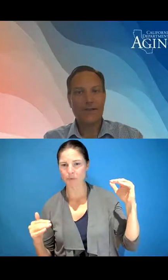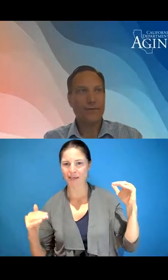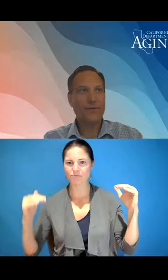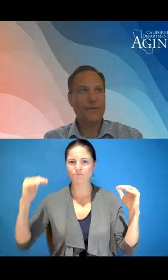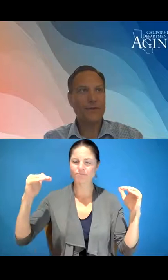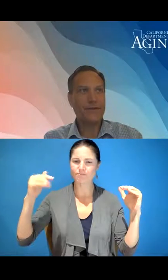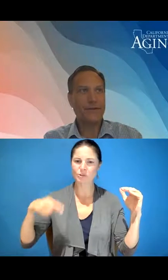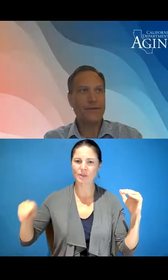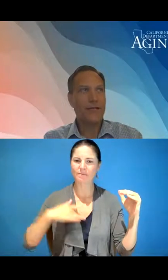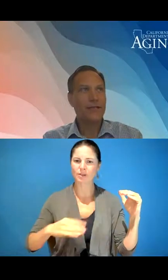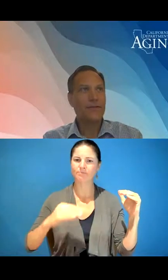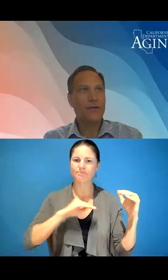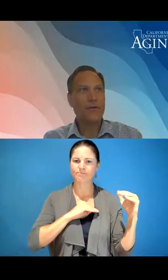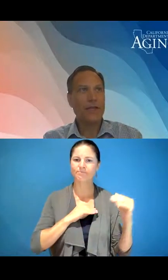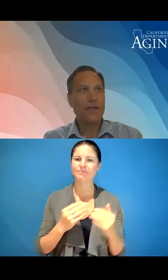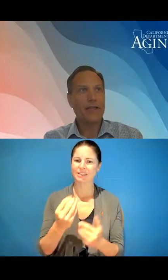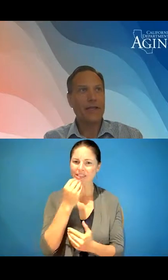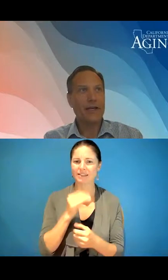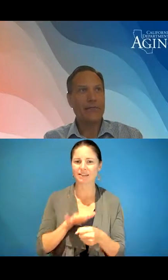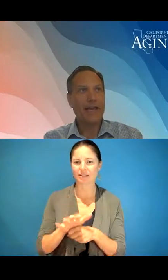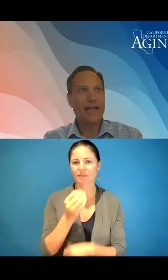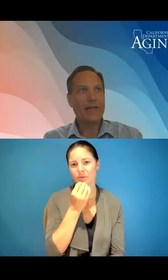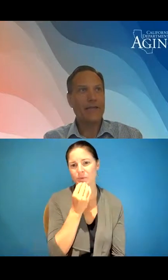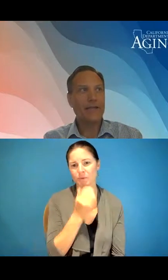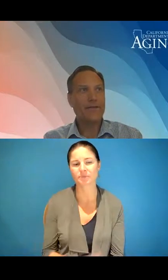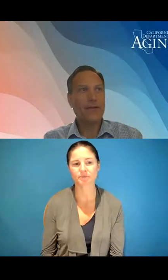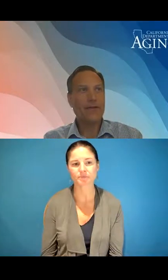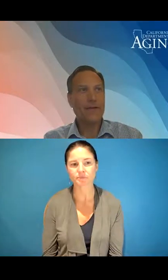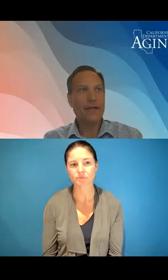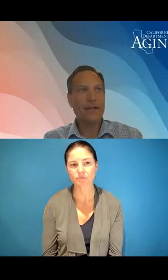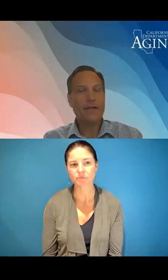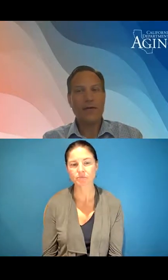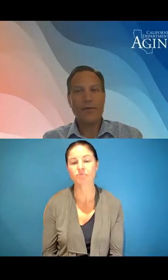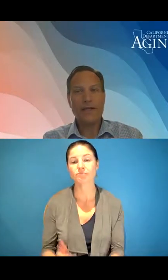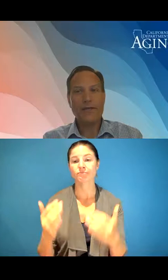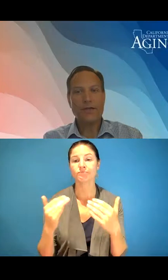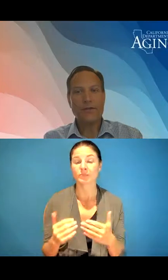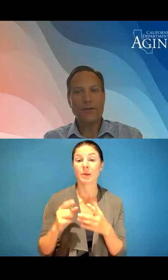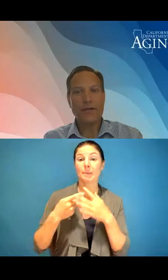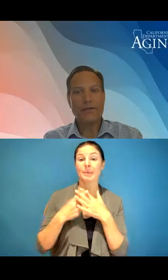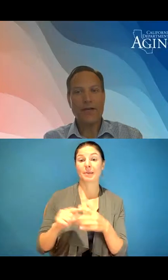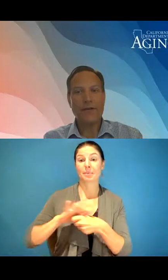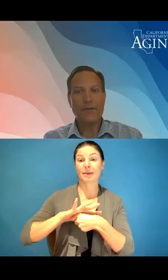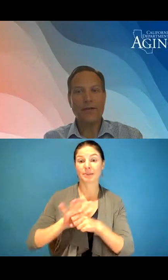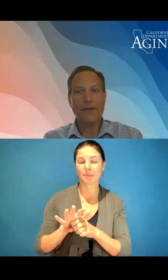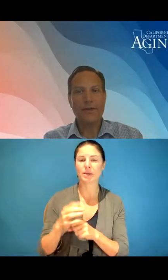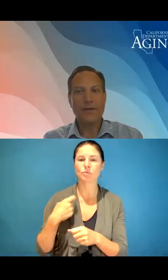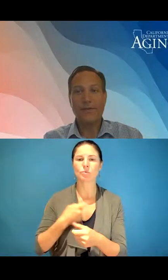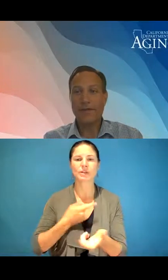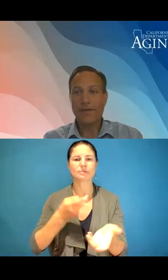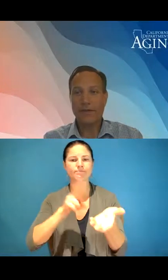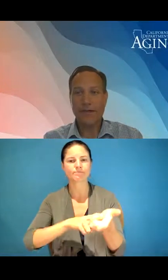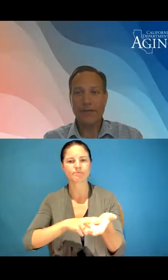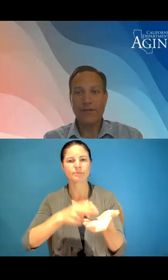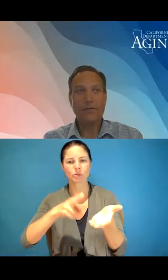Okay, supportive services. So at the beginning of the pandemic, we entered into a contract with